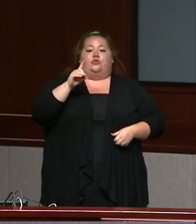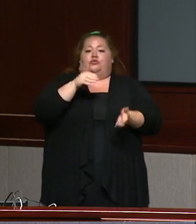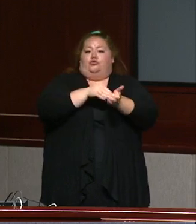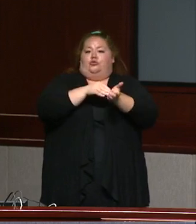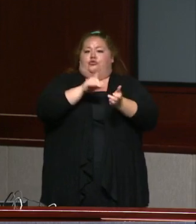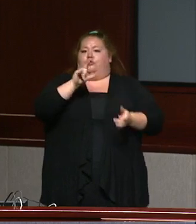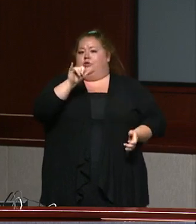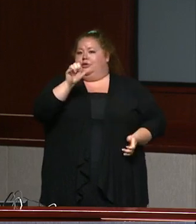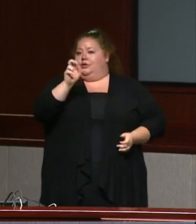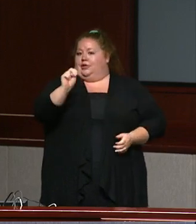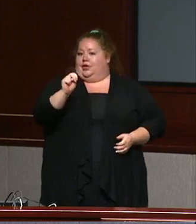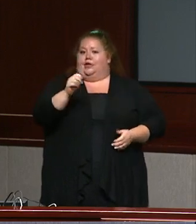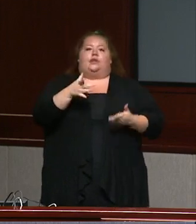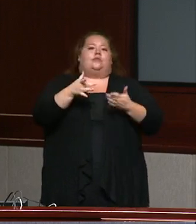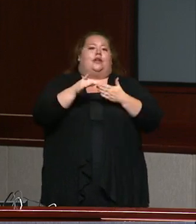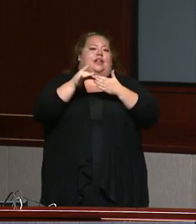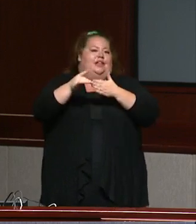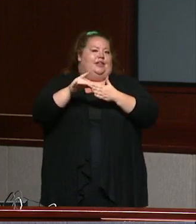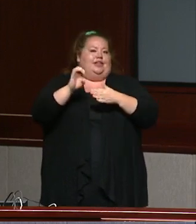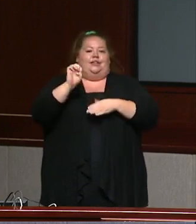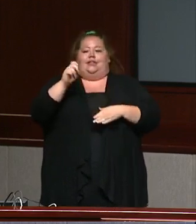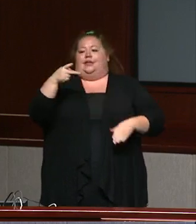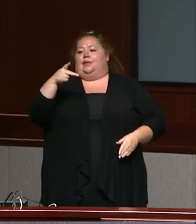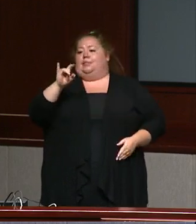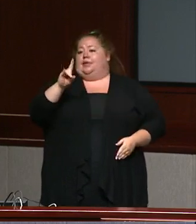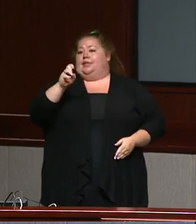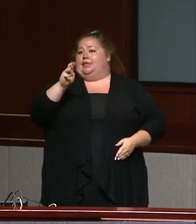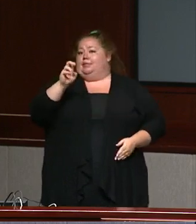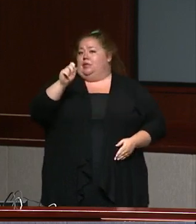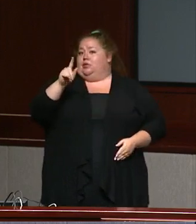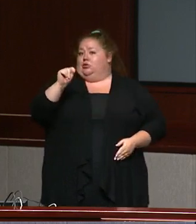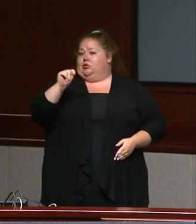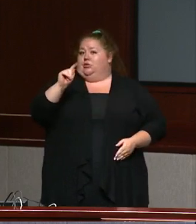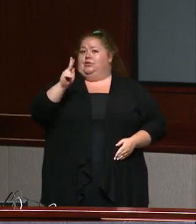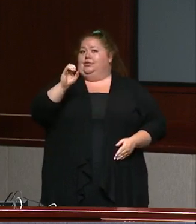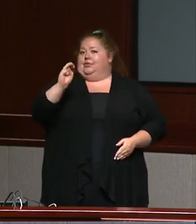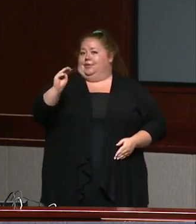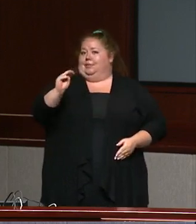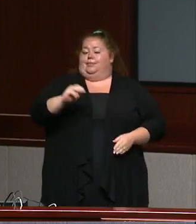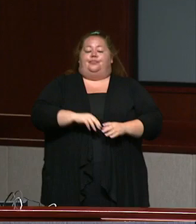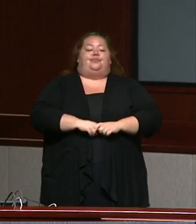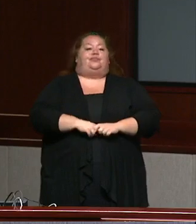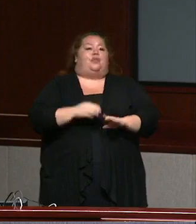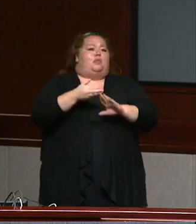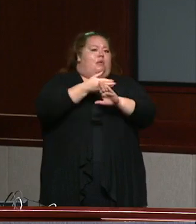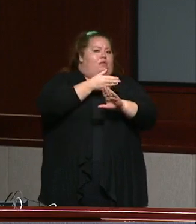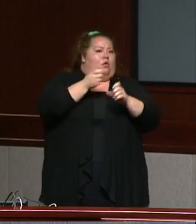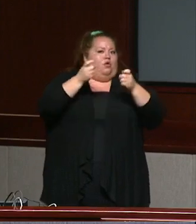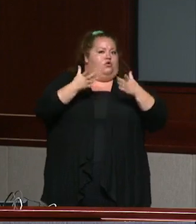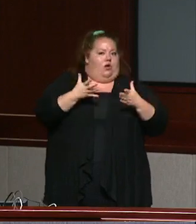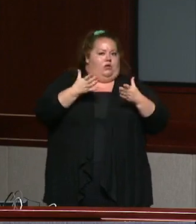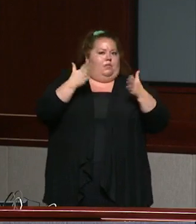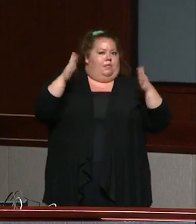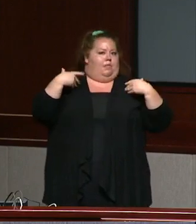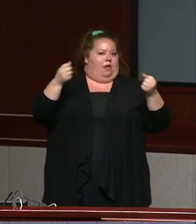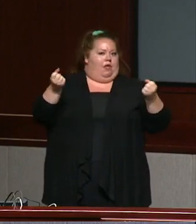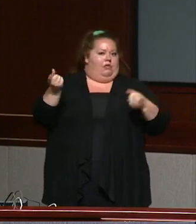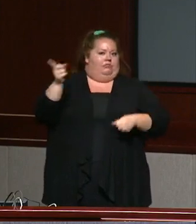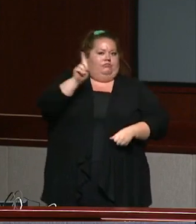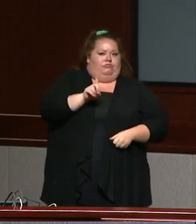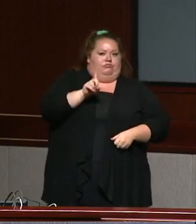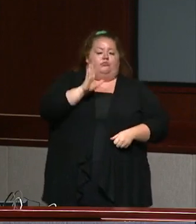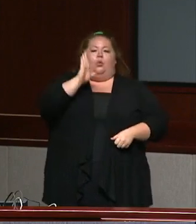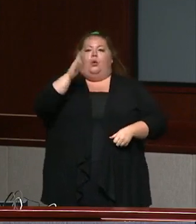Lead Epidemiologist, Kim Hernandez. Before I bring our Director of Public Health up, I'm just going to do a quick update on our